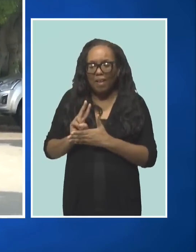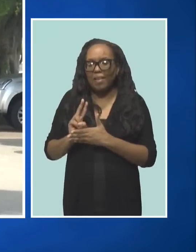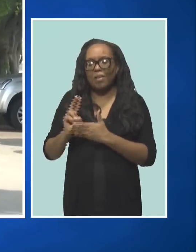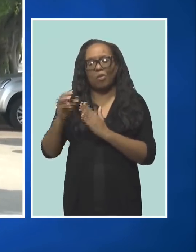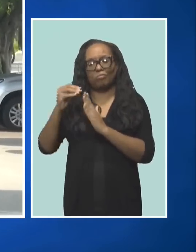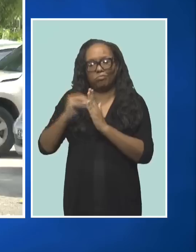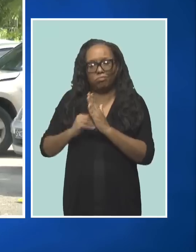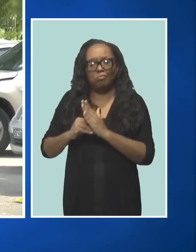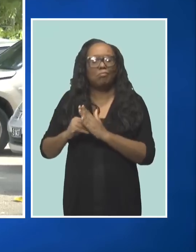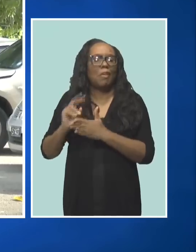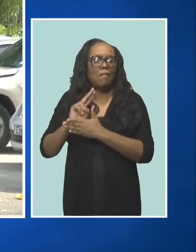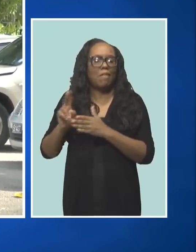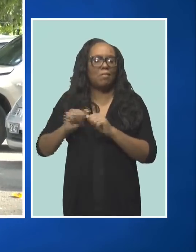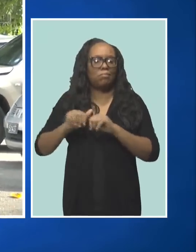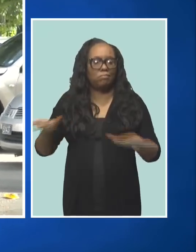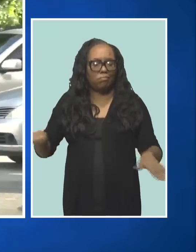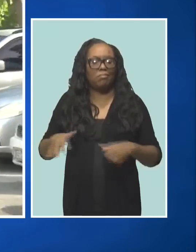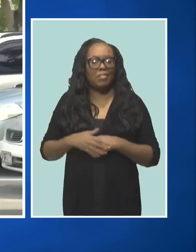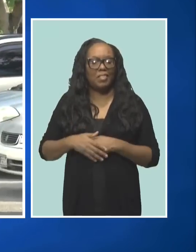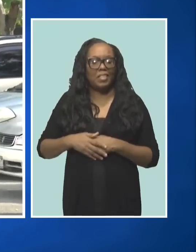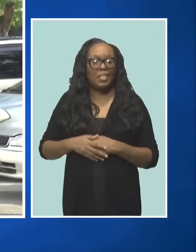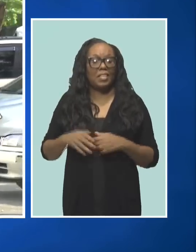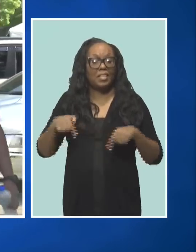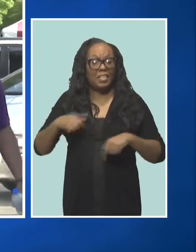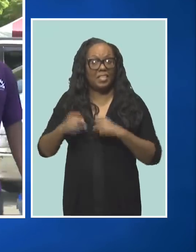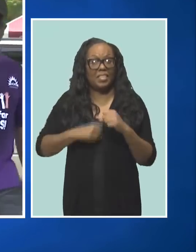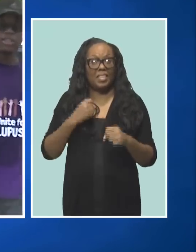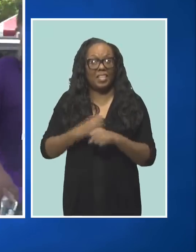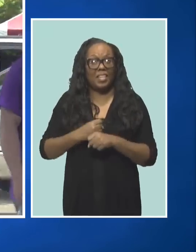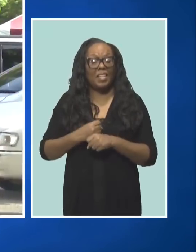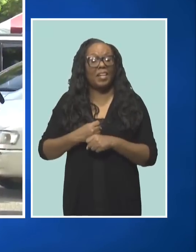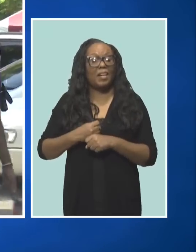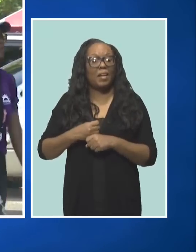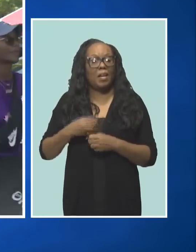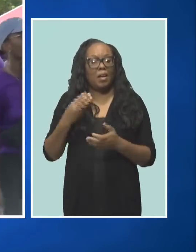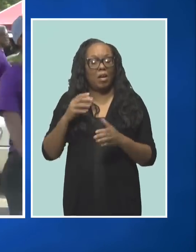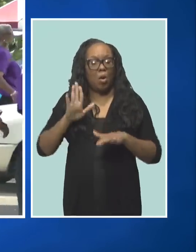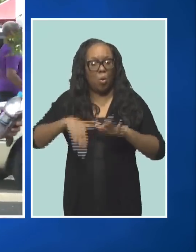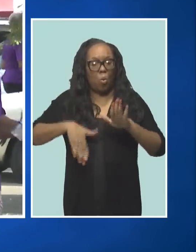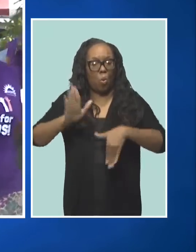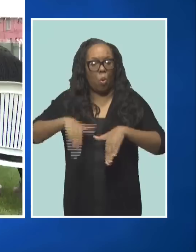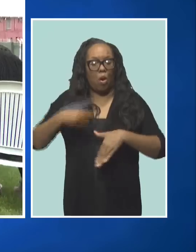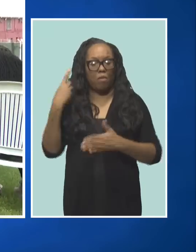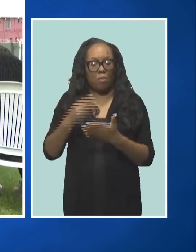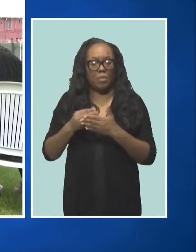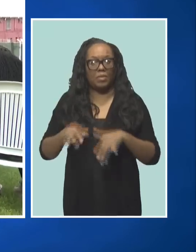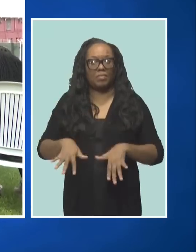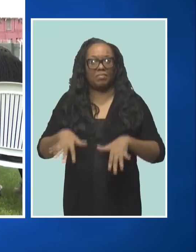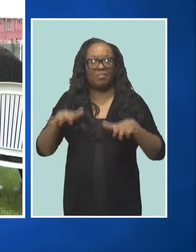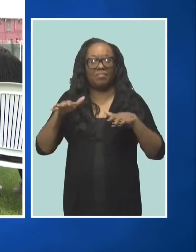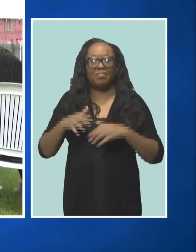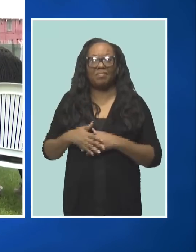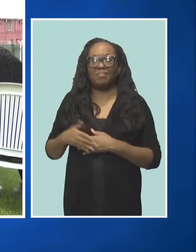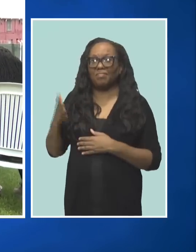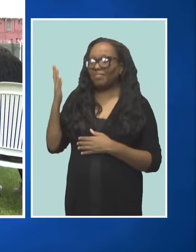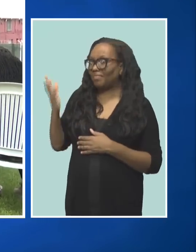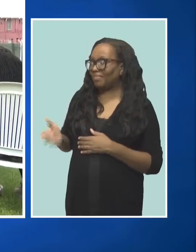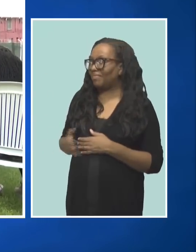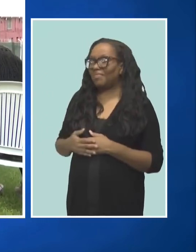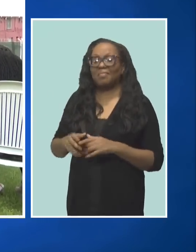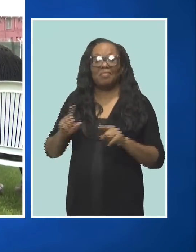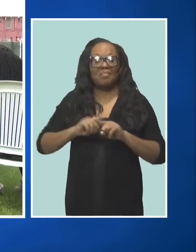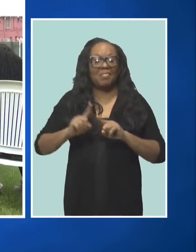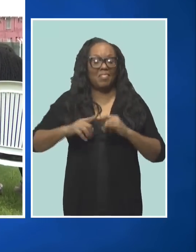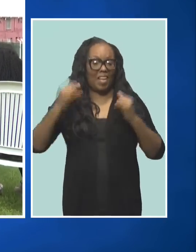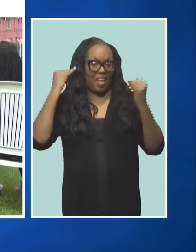foundation. Ms. Ware was speaking at the end of this year's annual fundraising walk. We have some initiatives coming up.